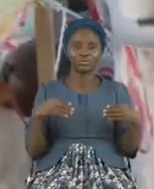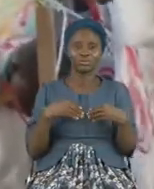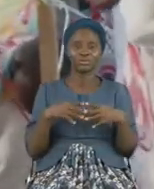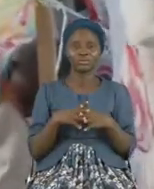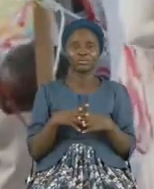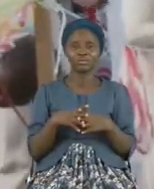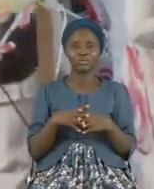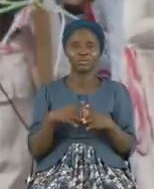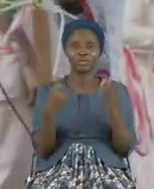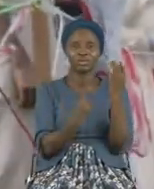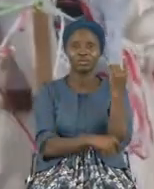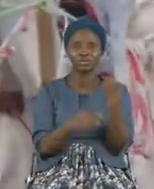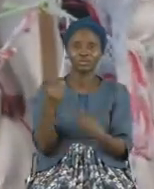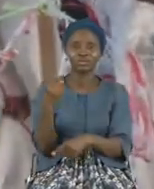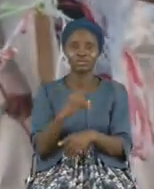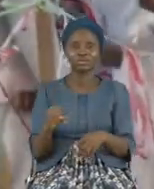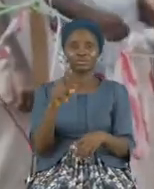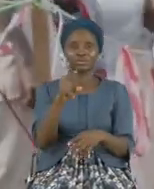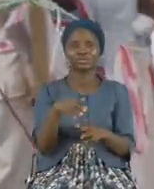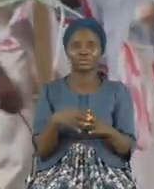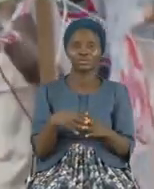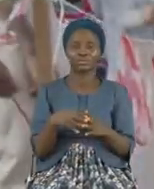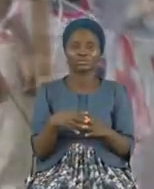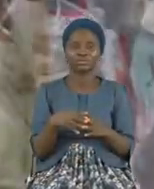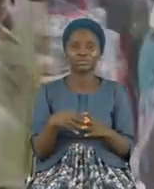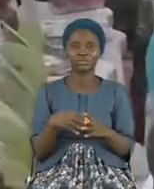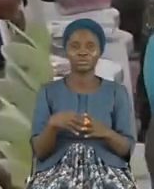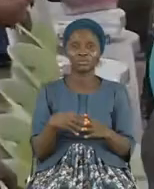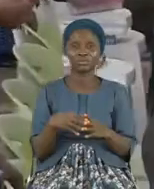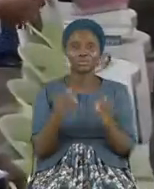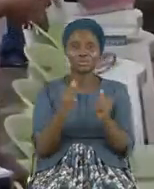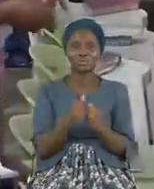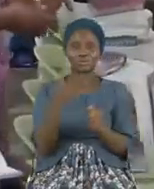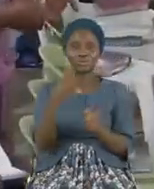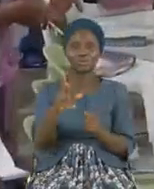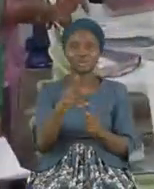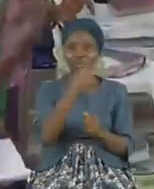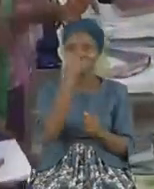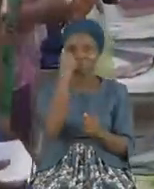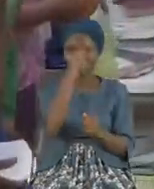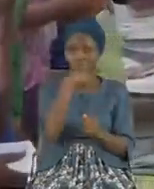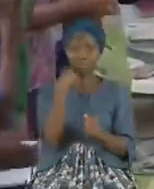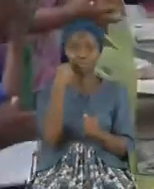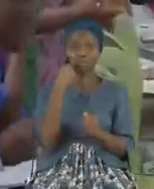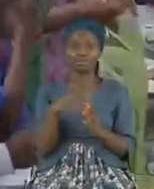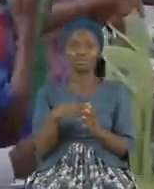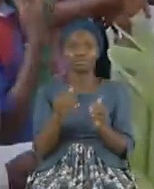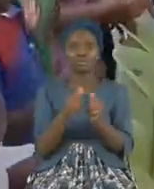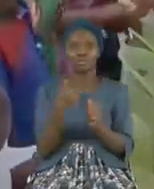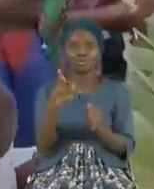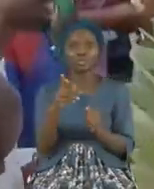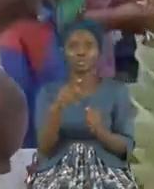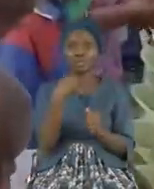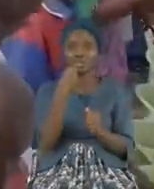afflicting you with their look, with their words, with their action, with their